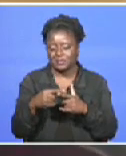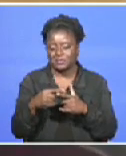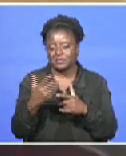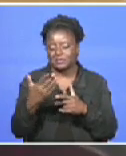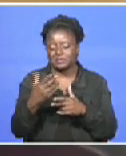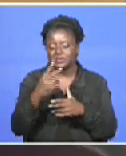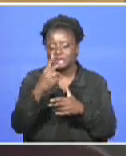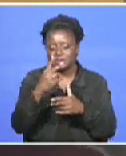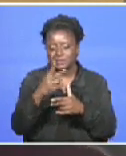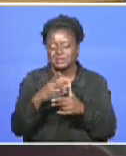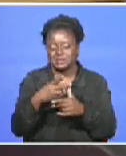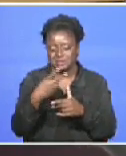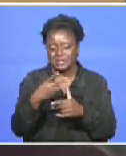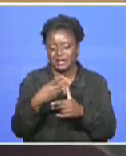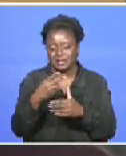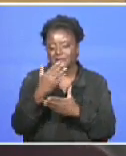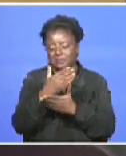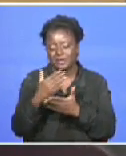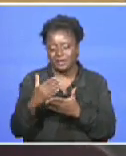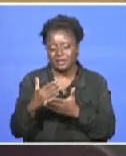second phase, which will be the